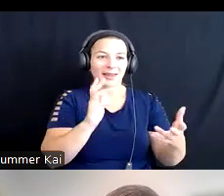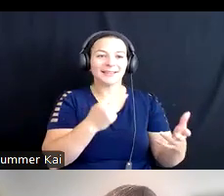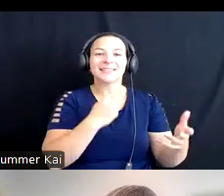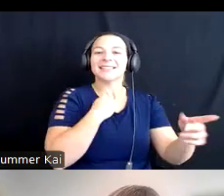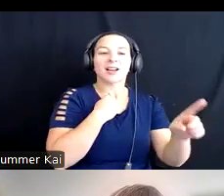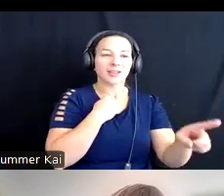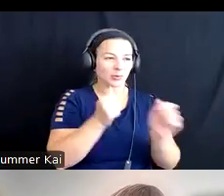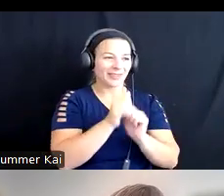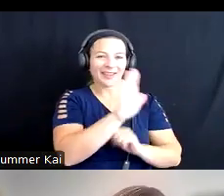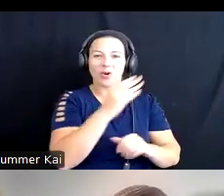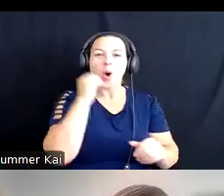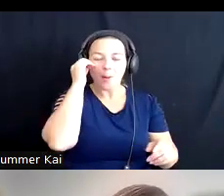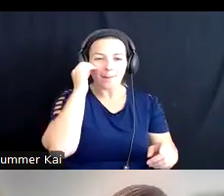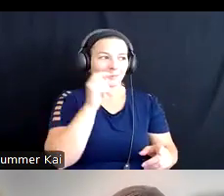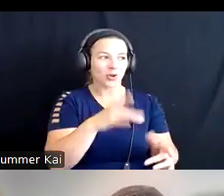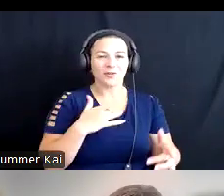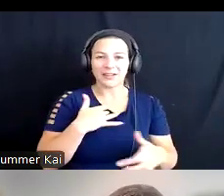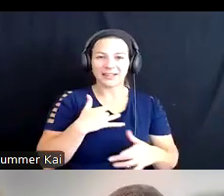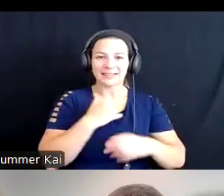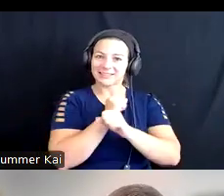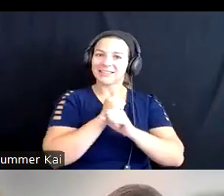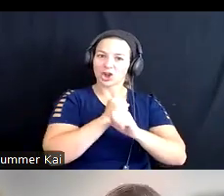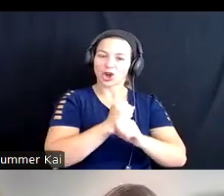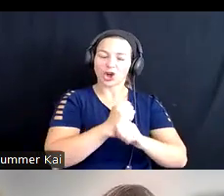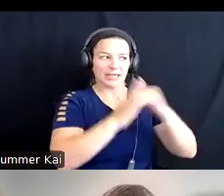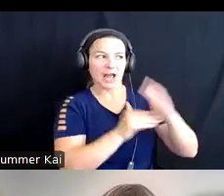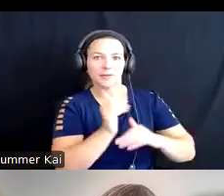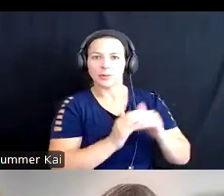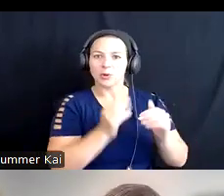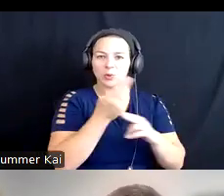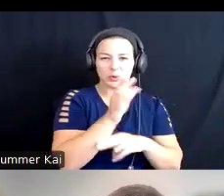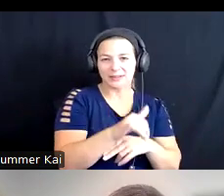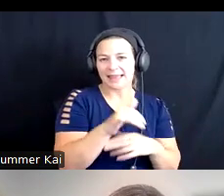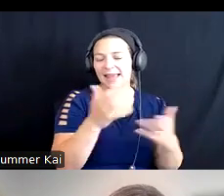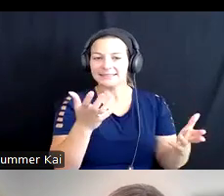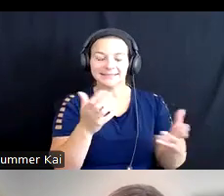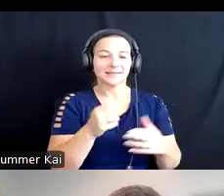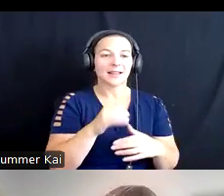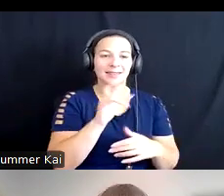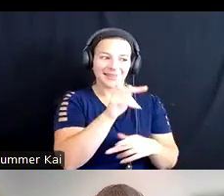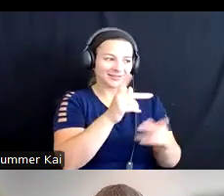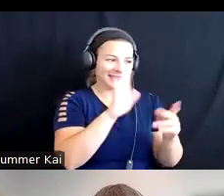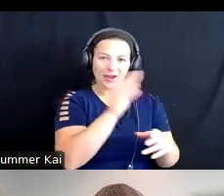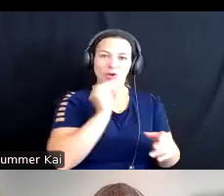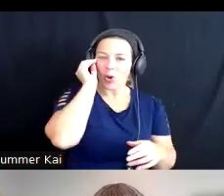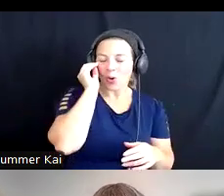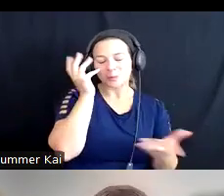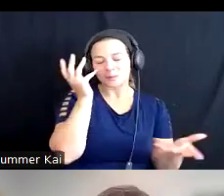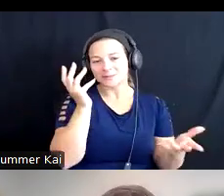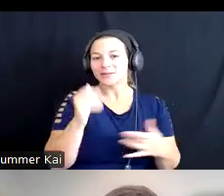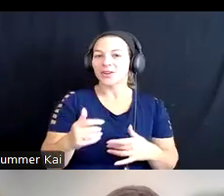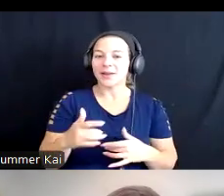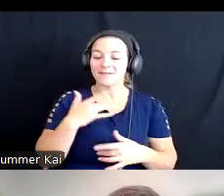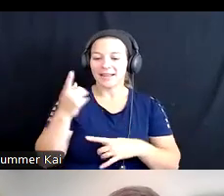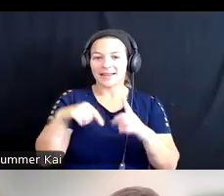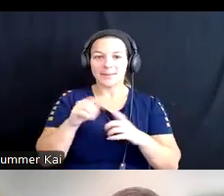live, their feelings of security around that all important, place where people call home, and in feelings about home